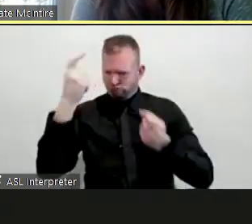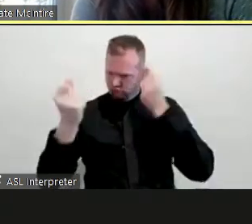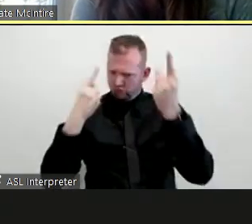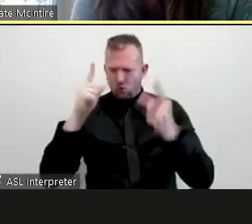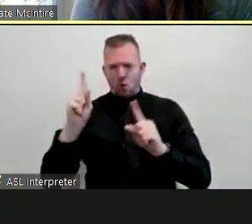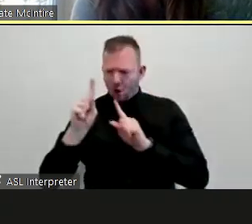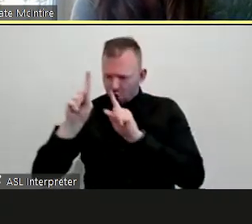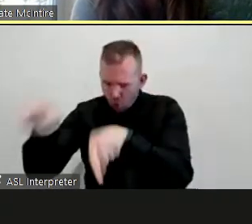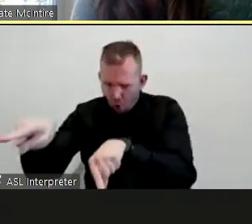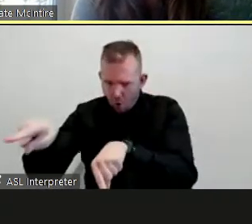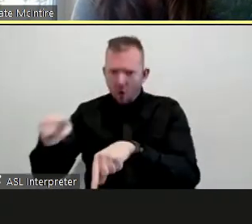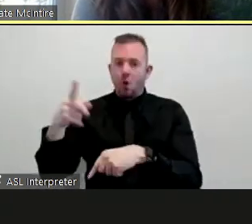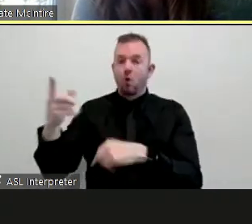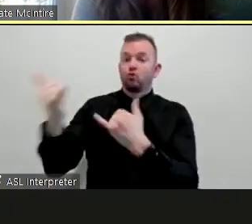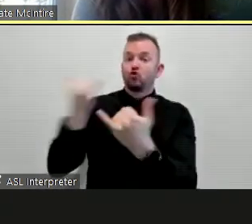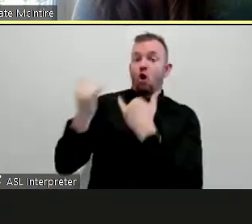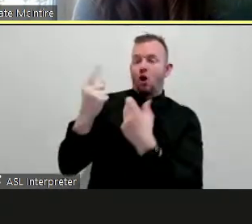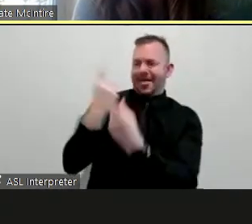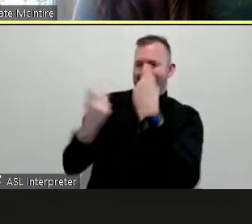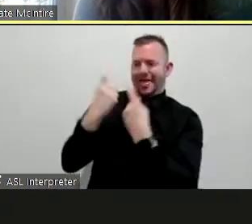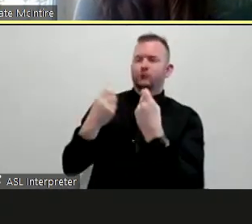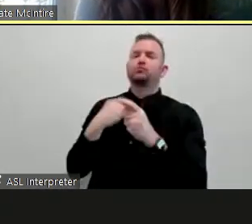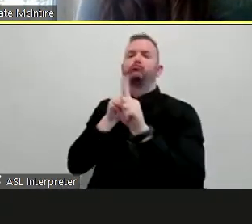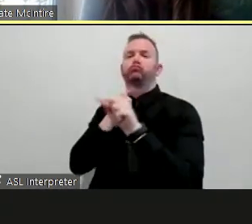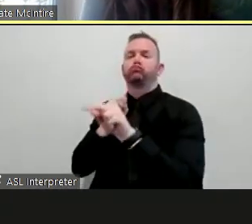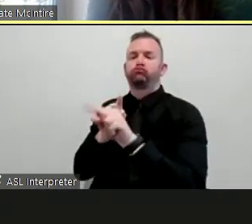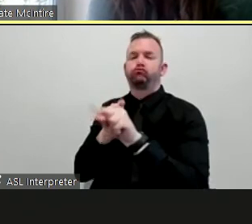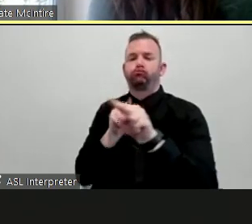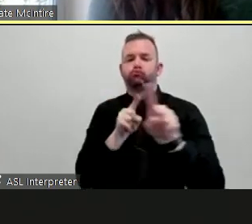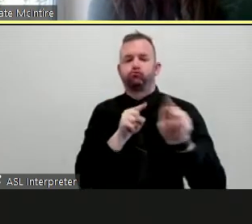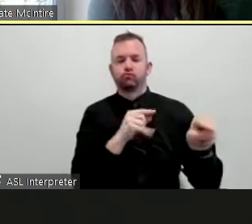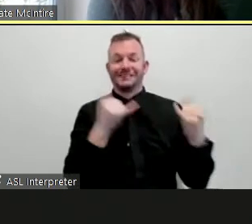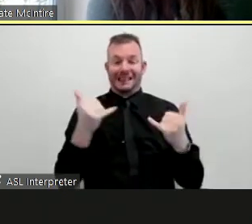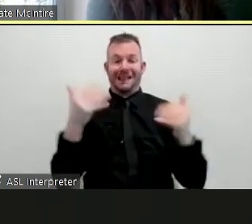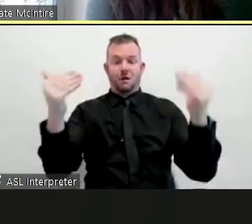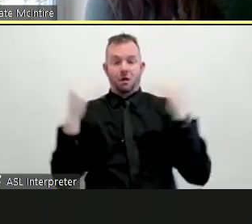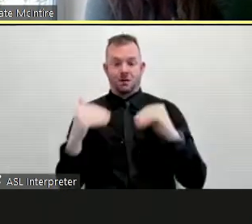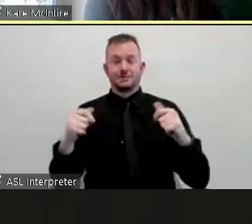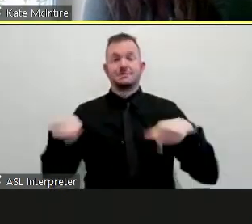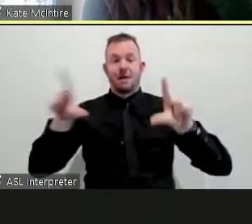is all that I have, so you can move on to the next slide.